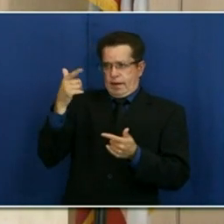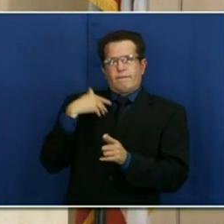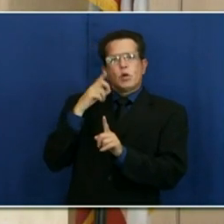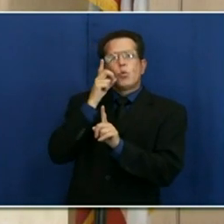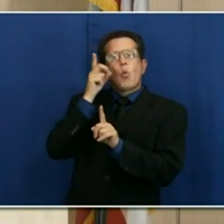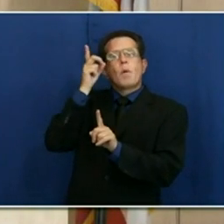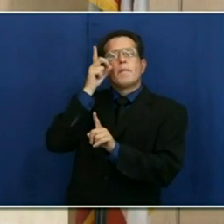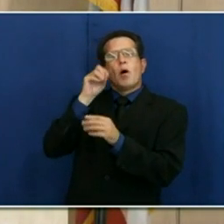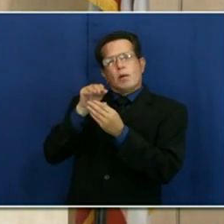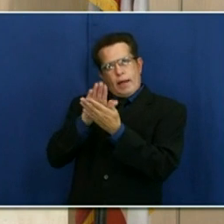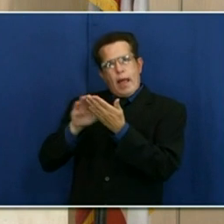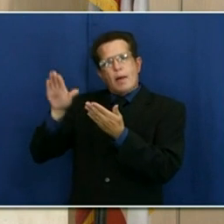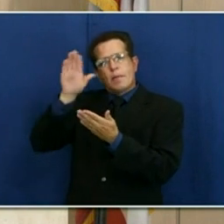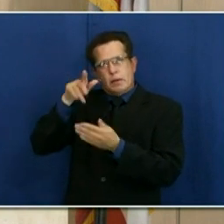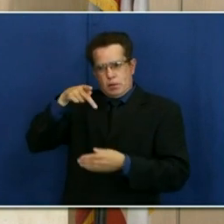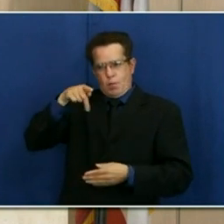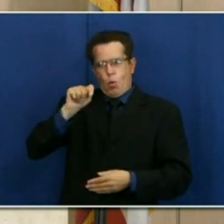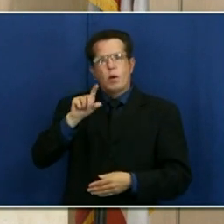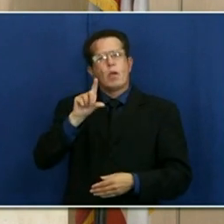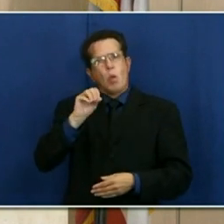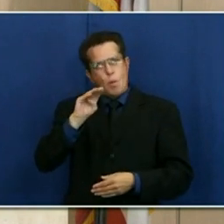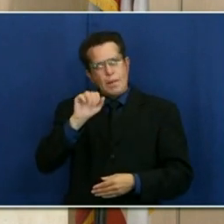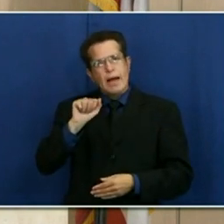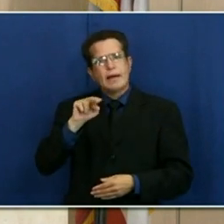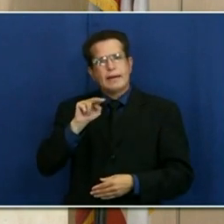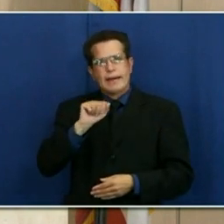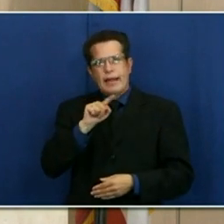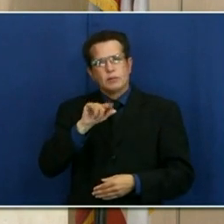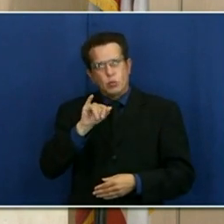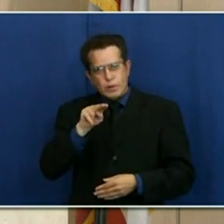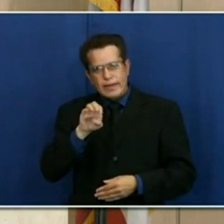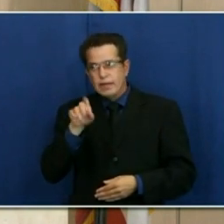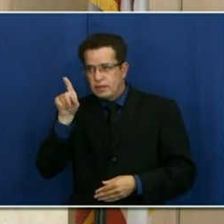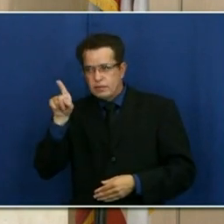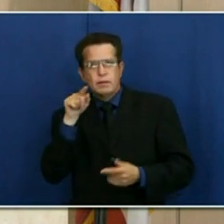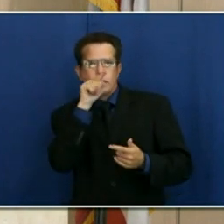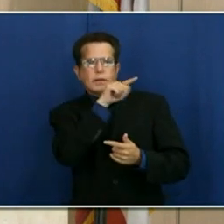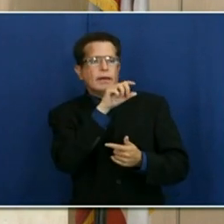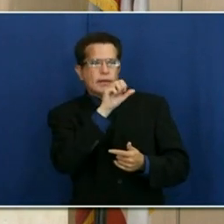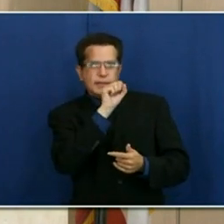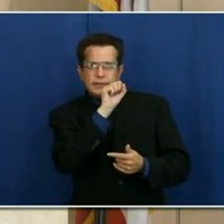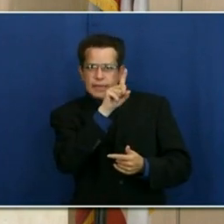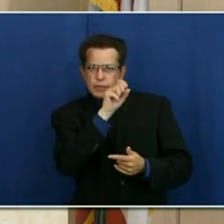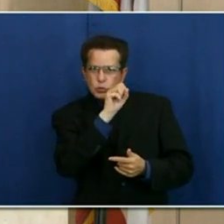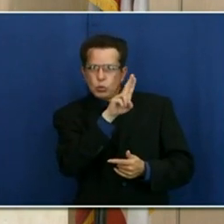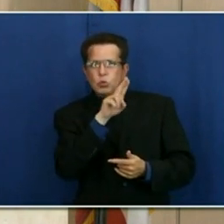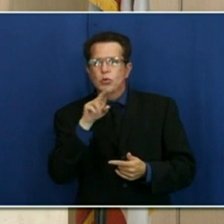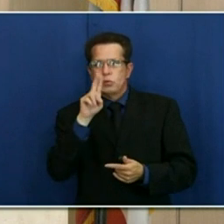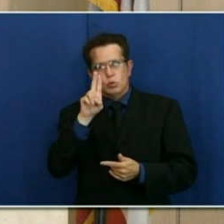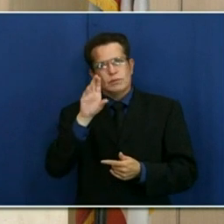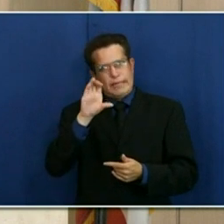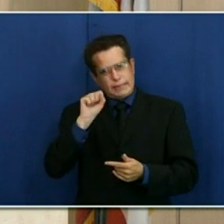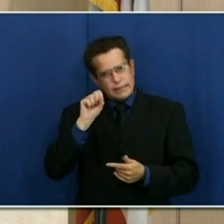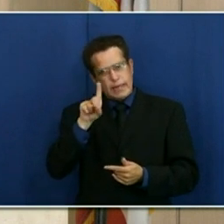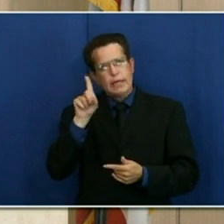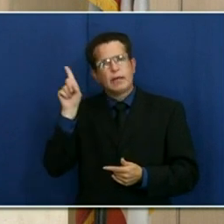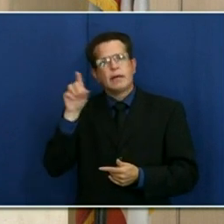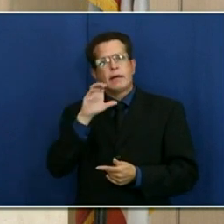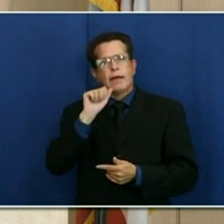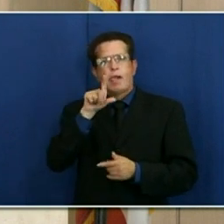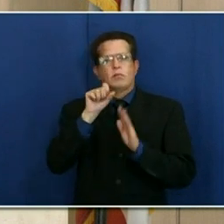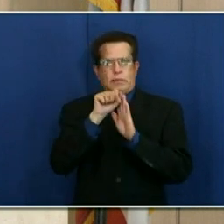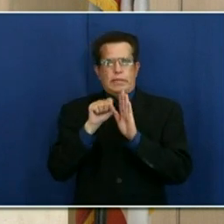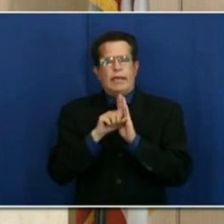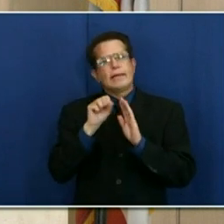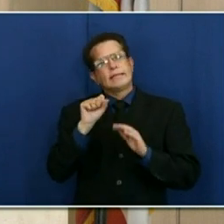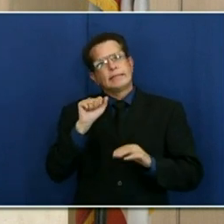so Point Loma, Nazarene, SDSU, UCSD, Cal State, San